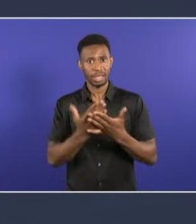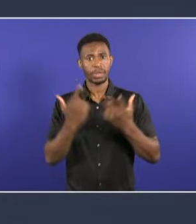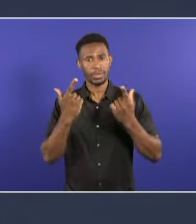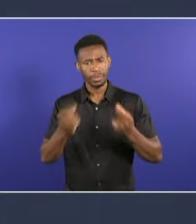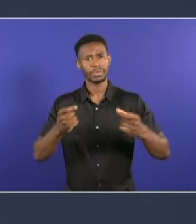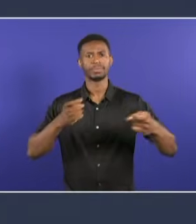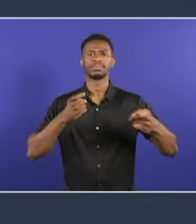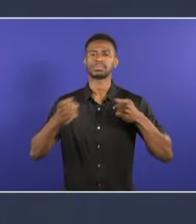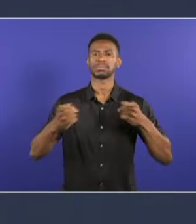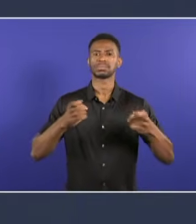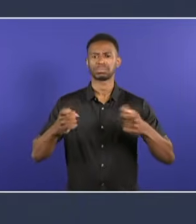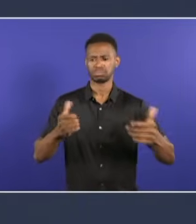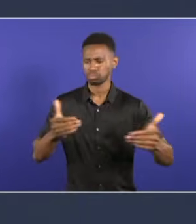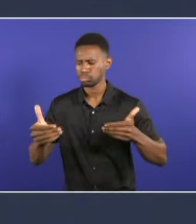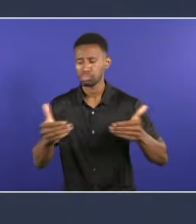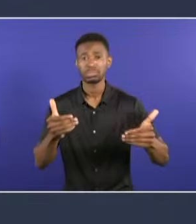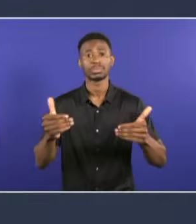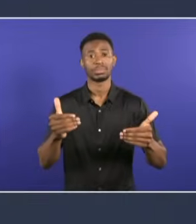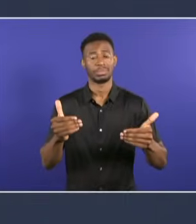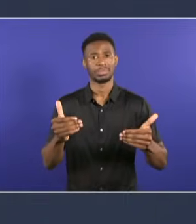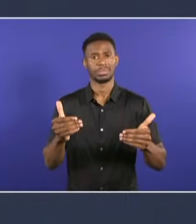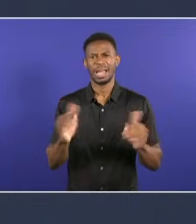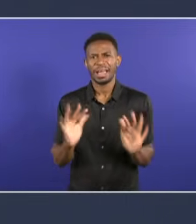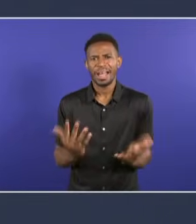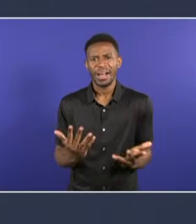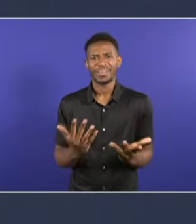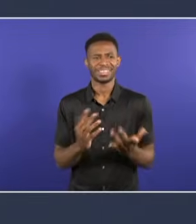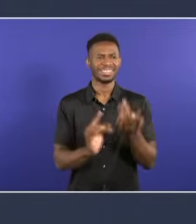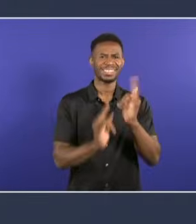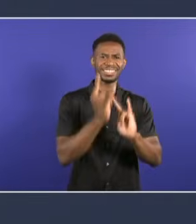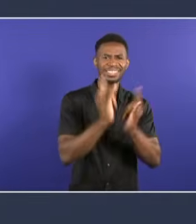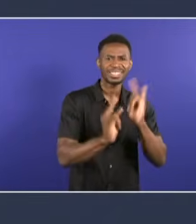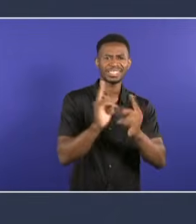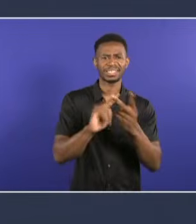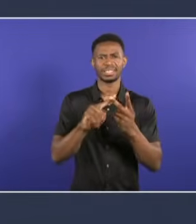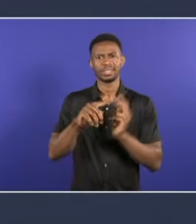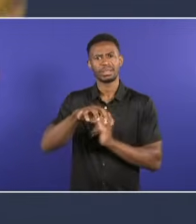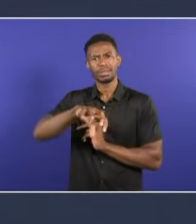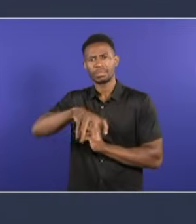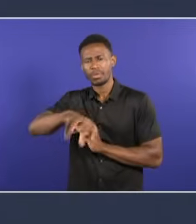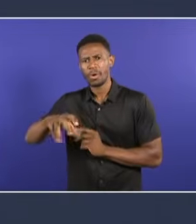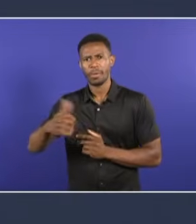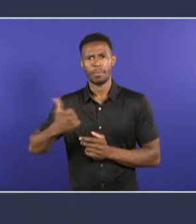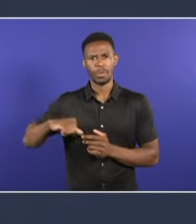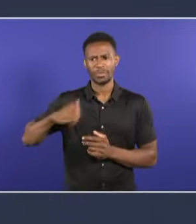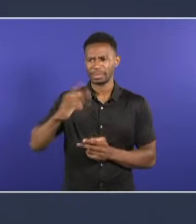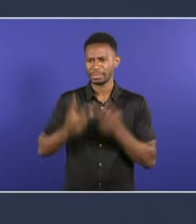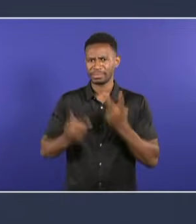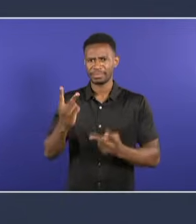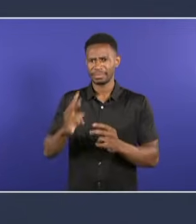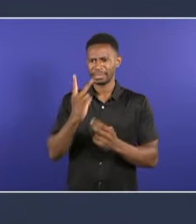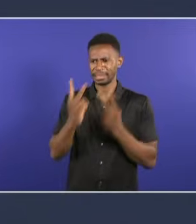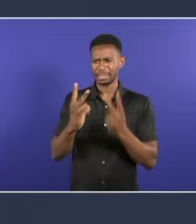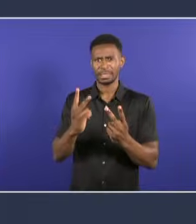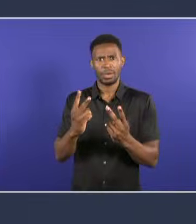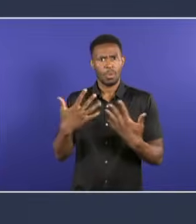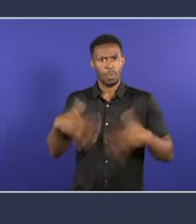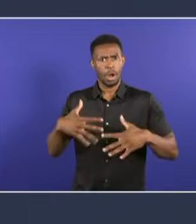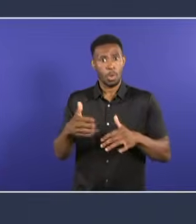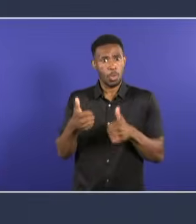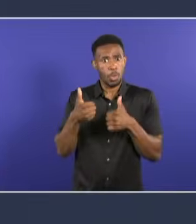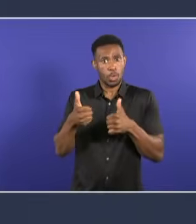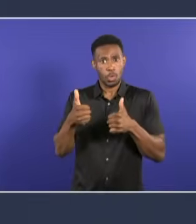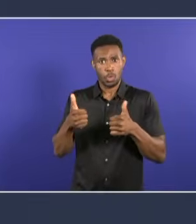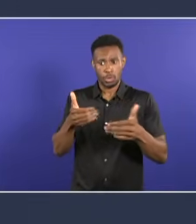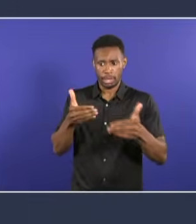to show South Africans something new, that good government was possible, and institutions